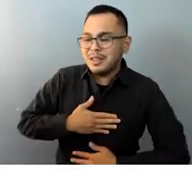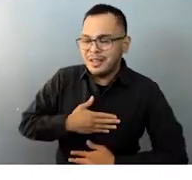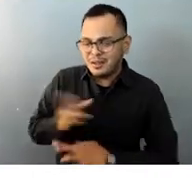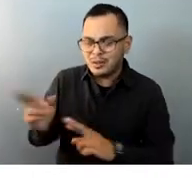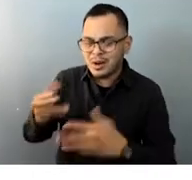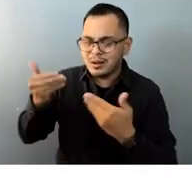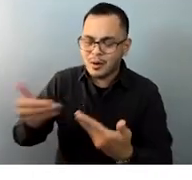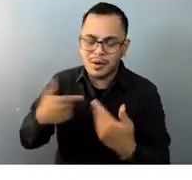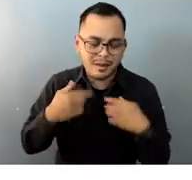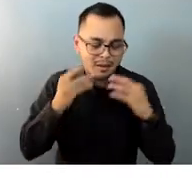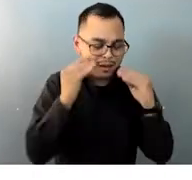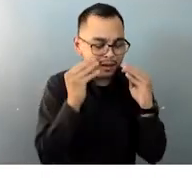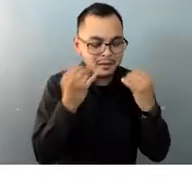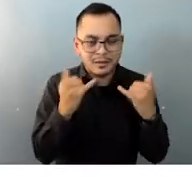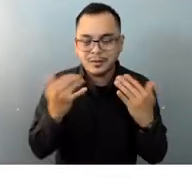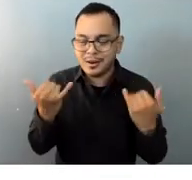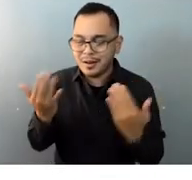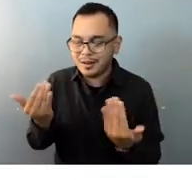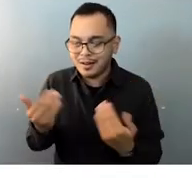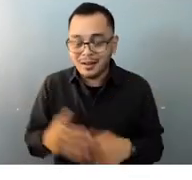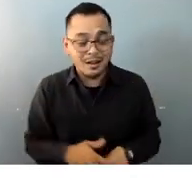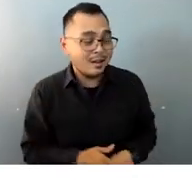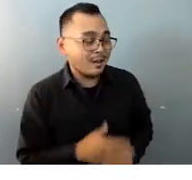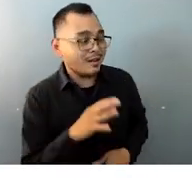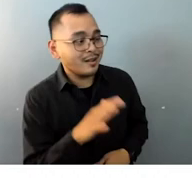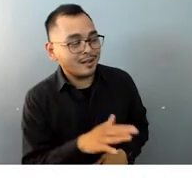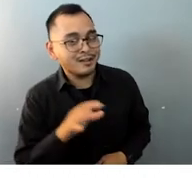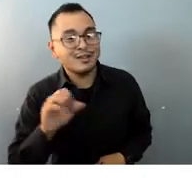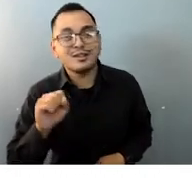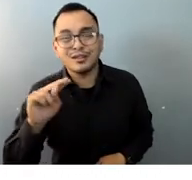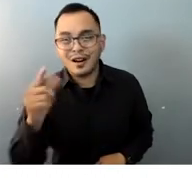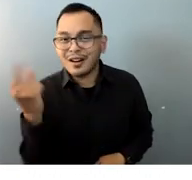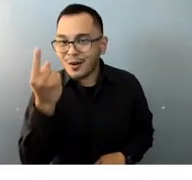Aruna, I think you have to tell your story because I'm not really together.